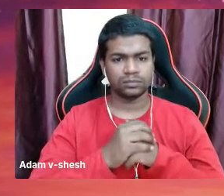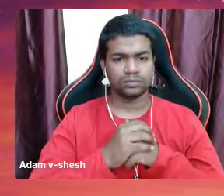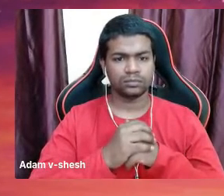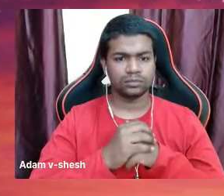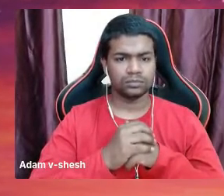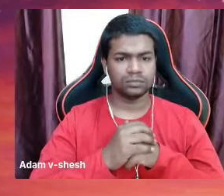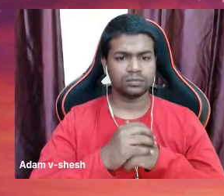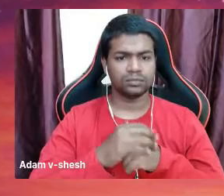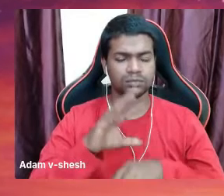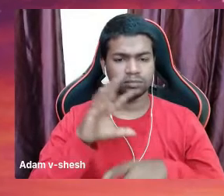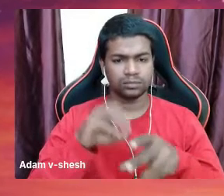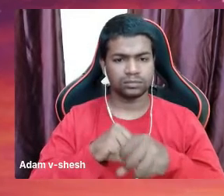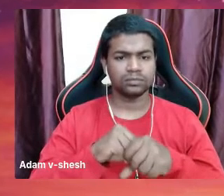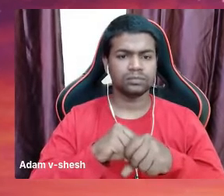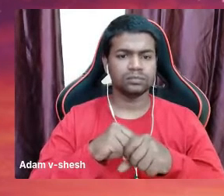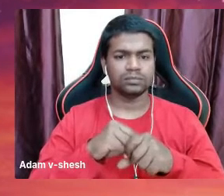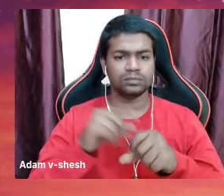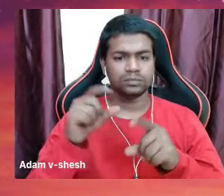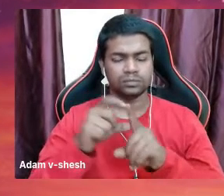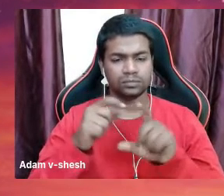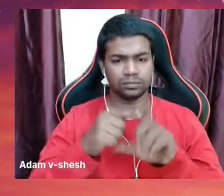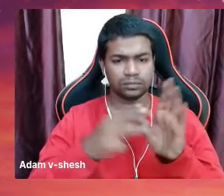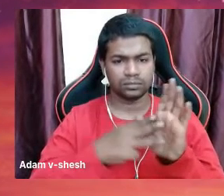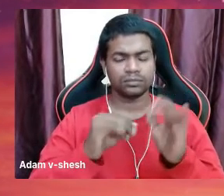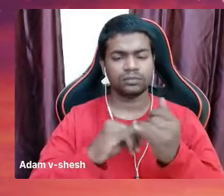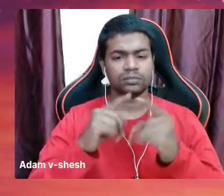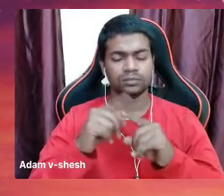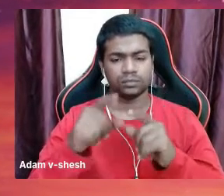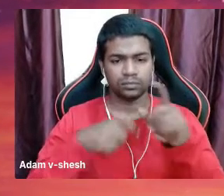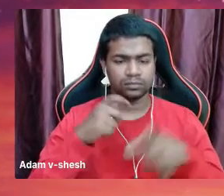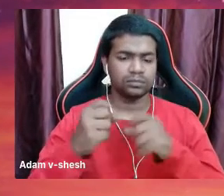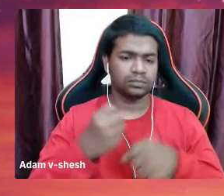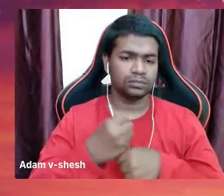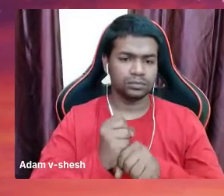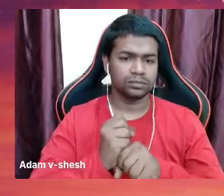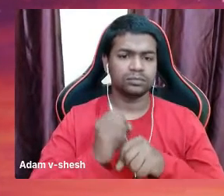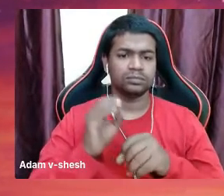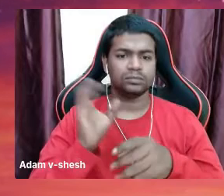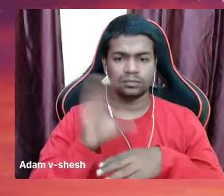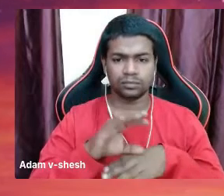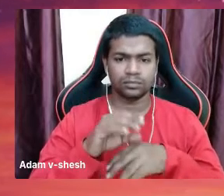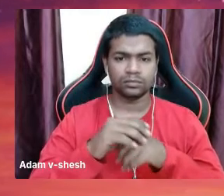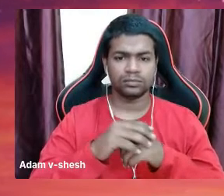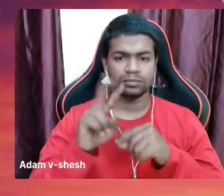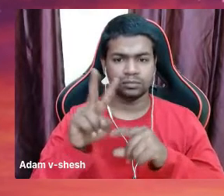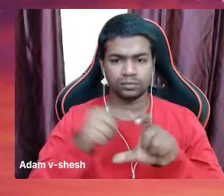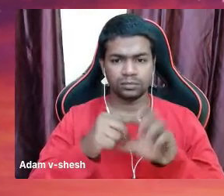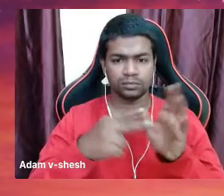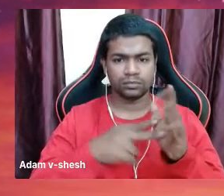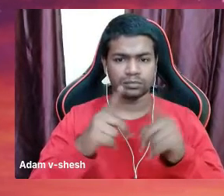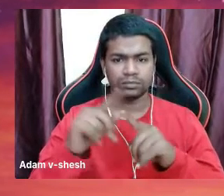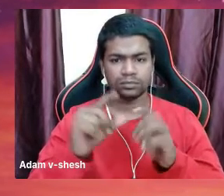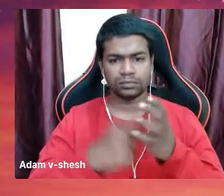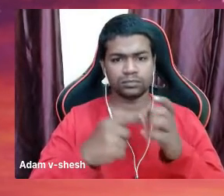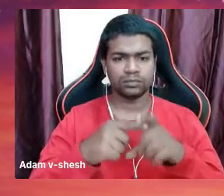the domestic investors are seeing that these companies that are getting created, mostly funded by global venture capital firms,